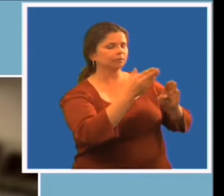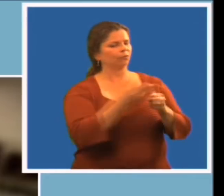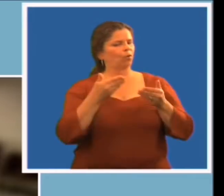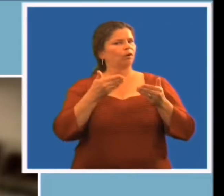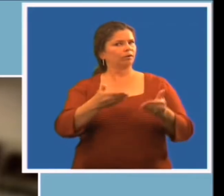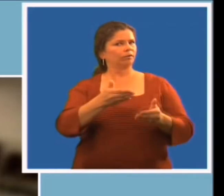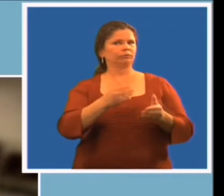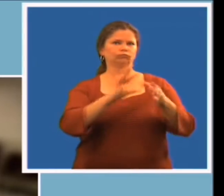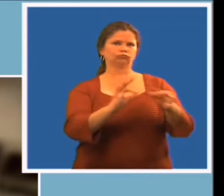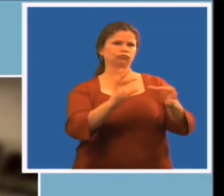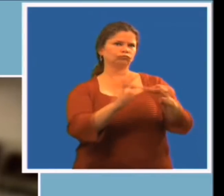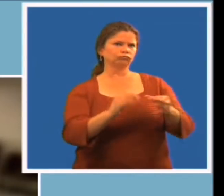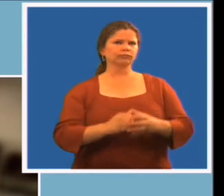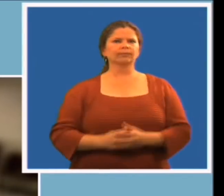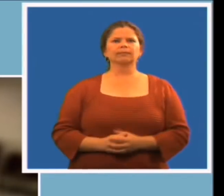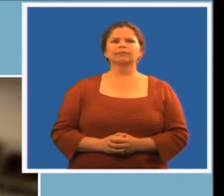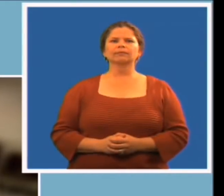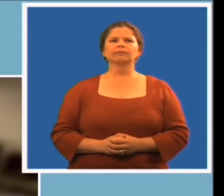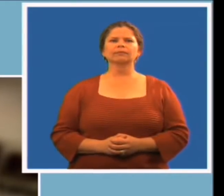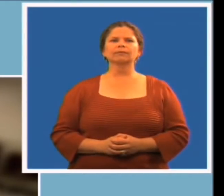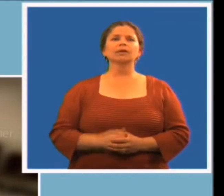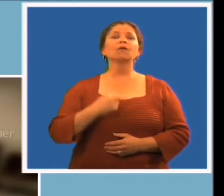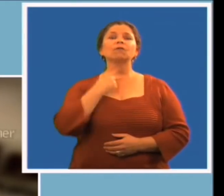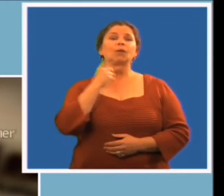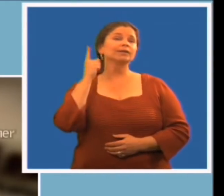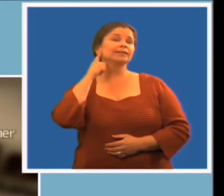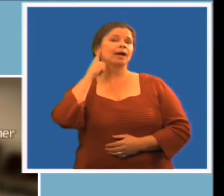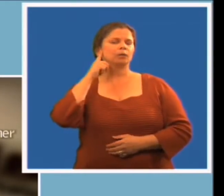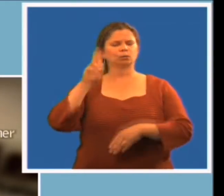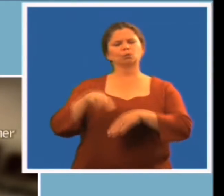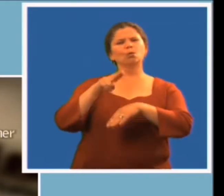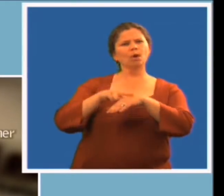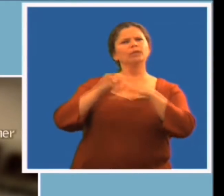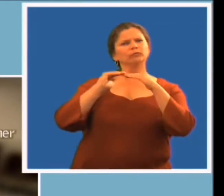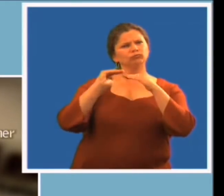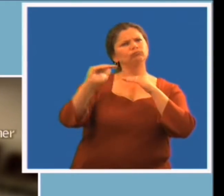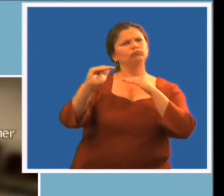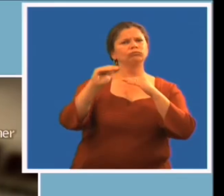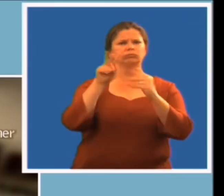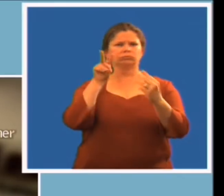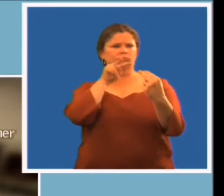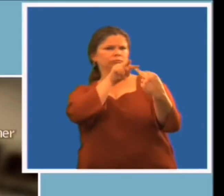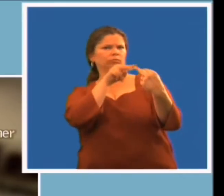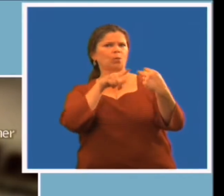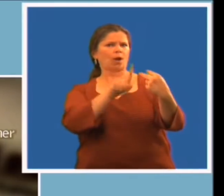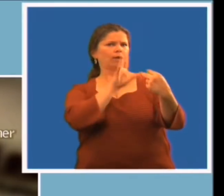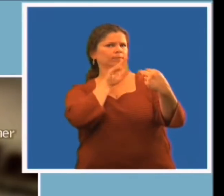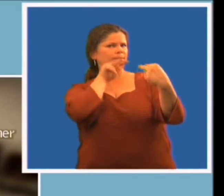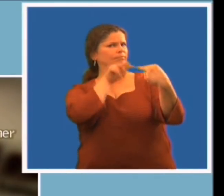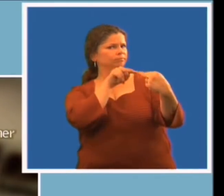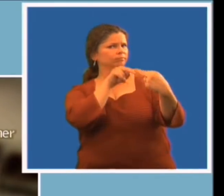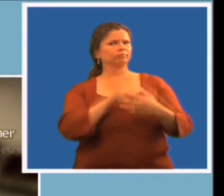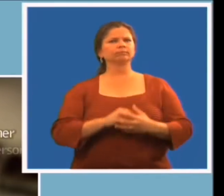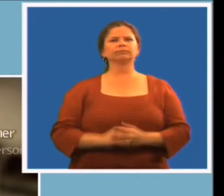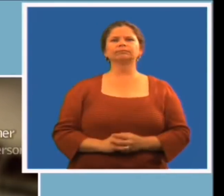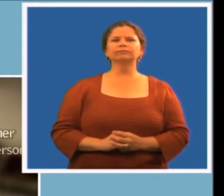Attract the customer's attention before speaking. Use a normal voice volume and speak facing the